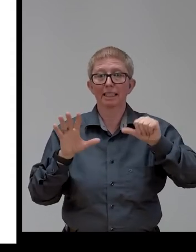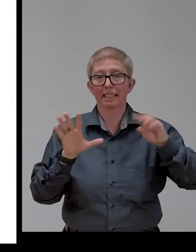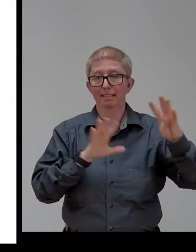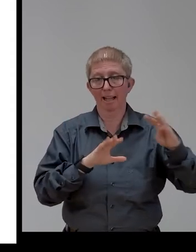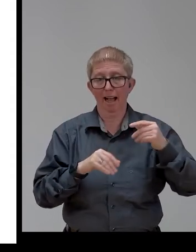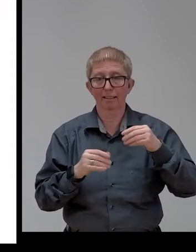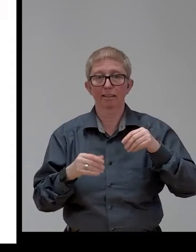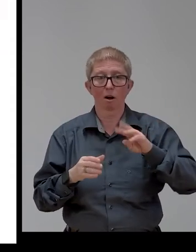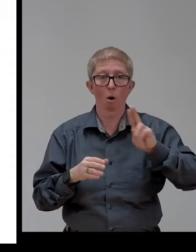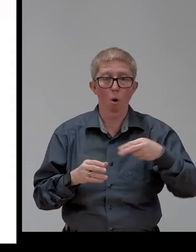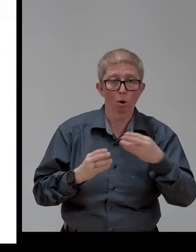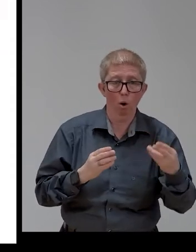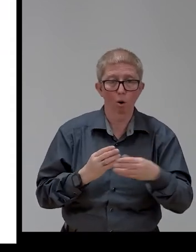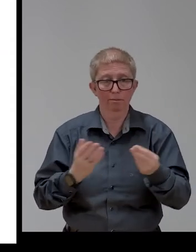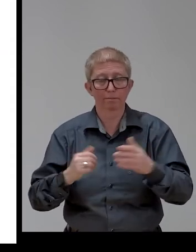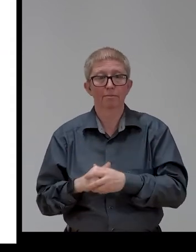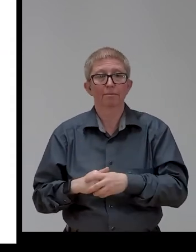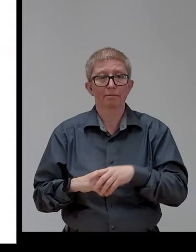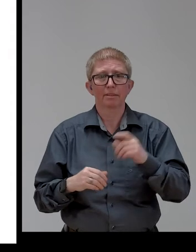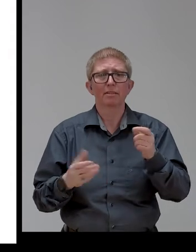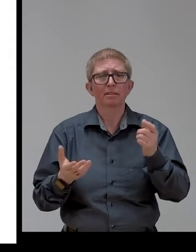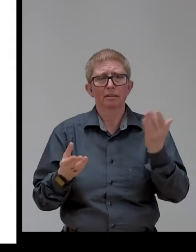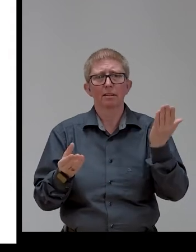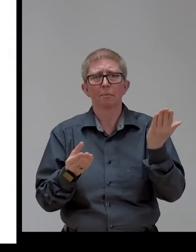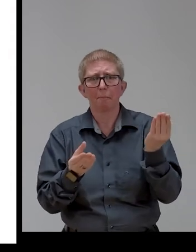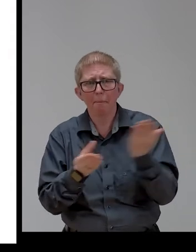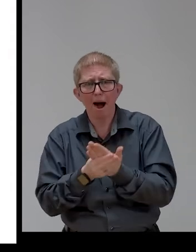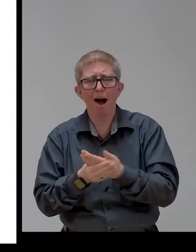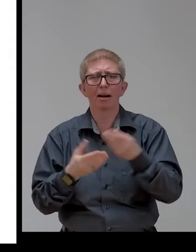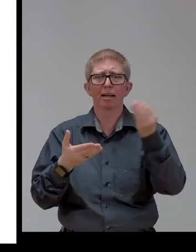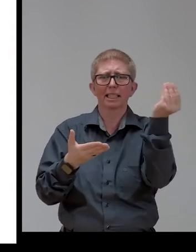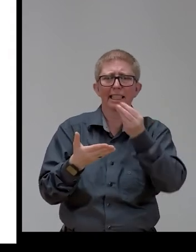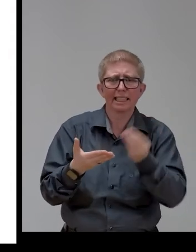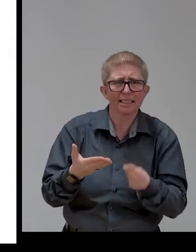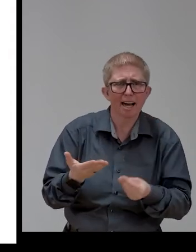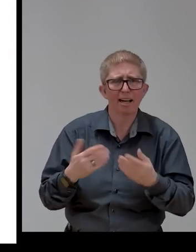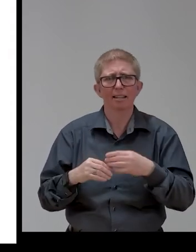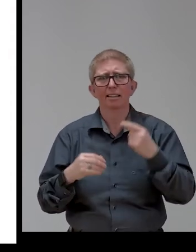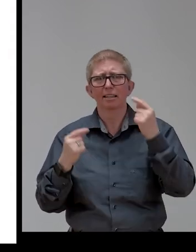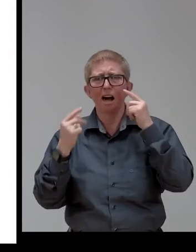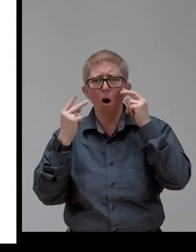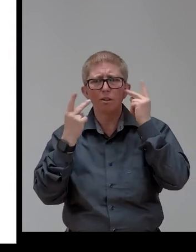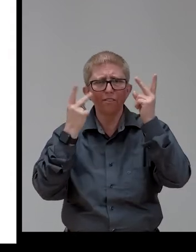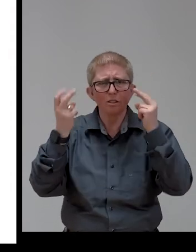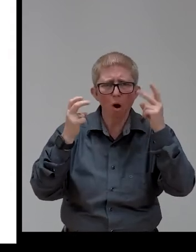design, programming, big data, audiovisual content, microcomputer systems, and